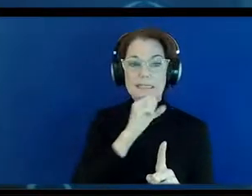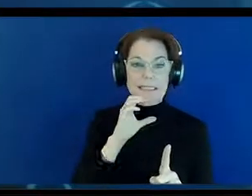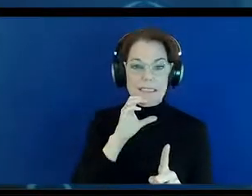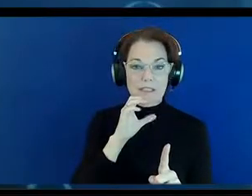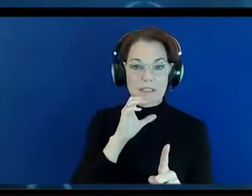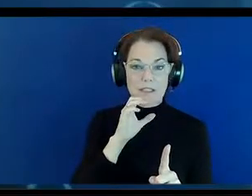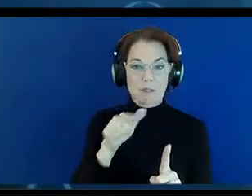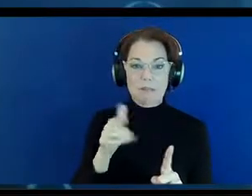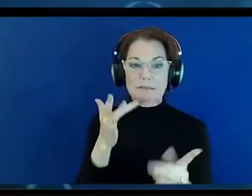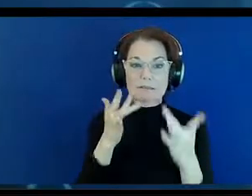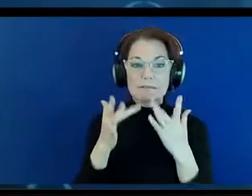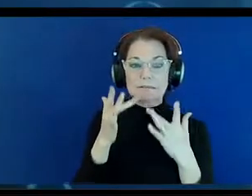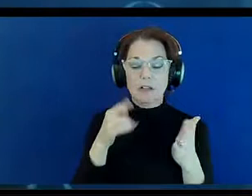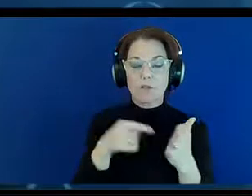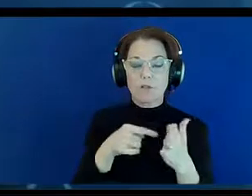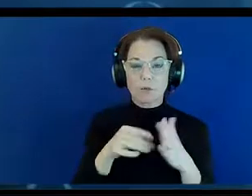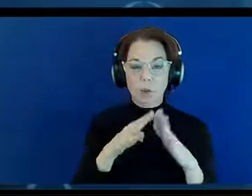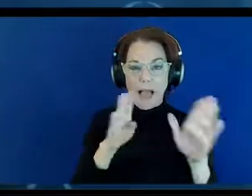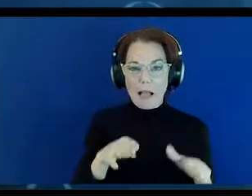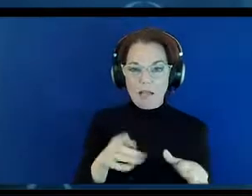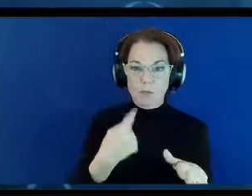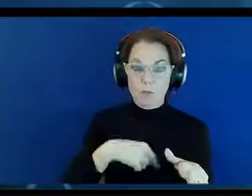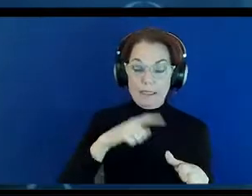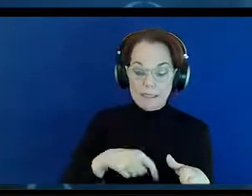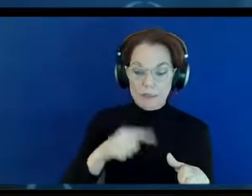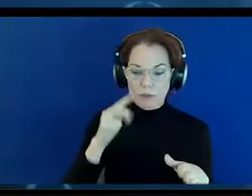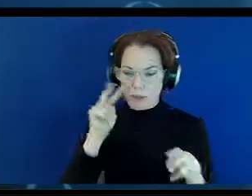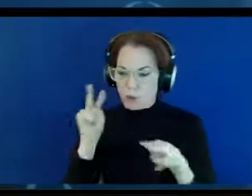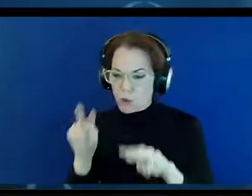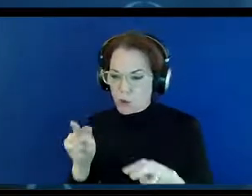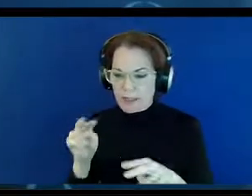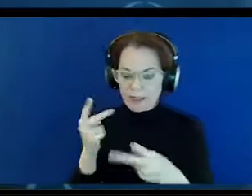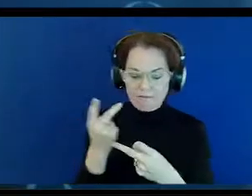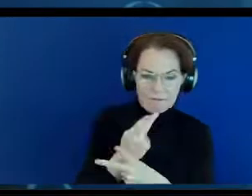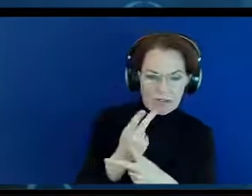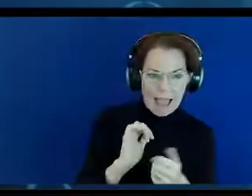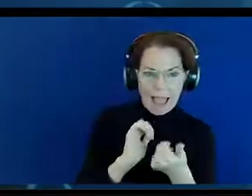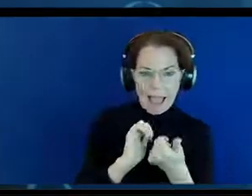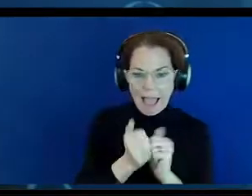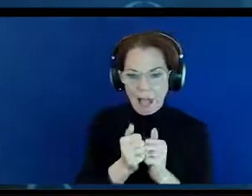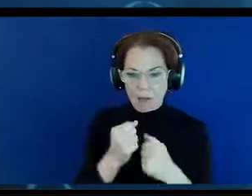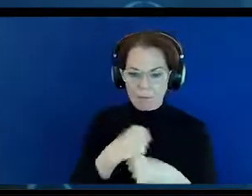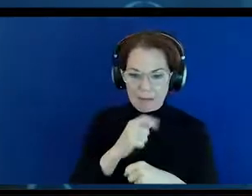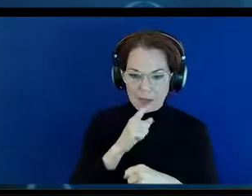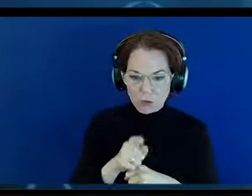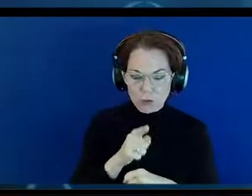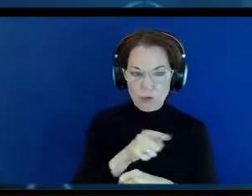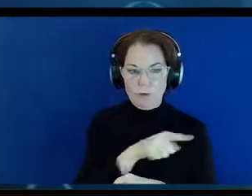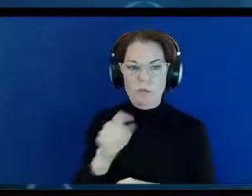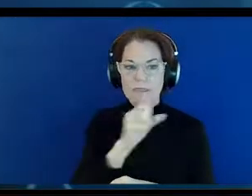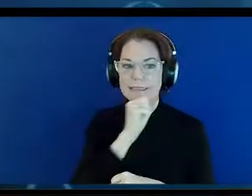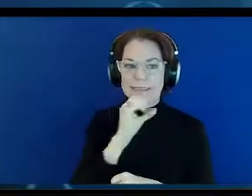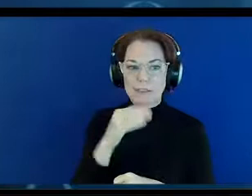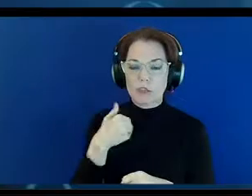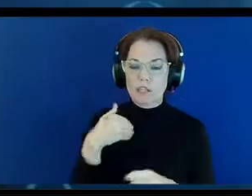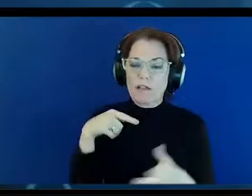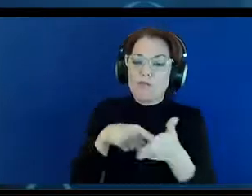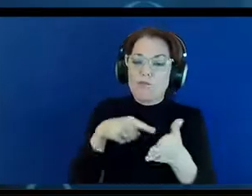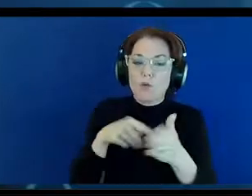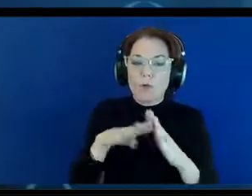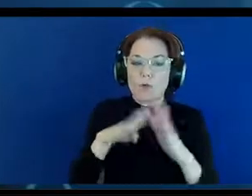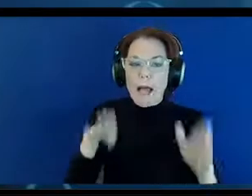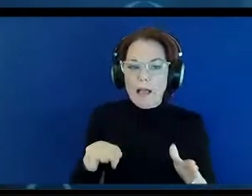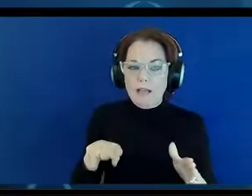affordable housing out there, and we need to look at all ways where we can ensure that seniors have accessible, affordable housing. And looking at those zoning